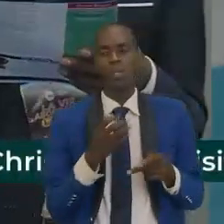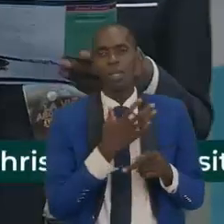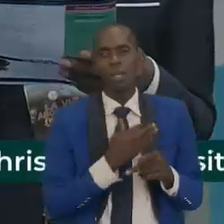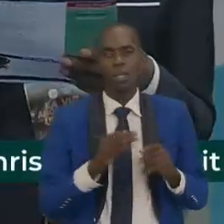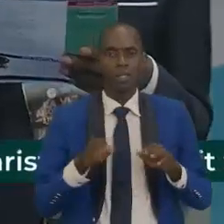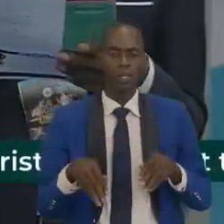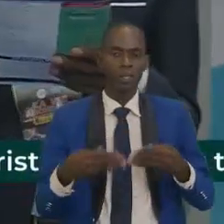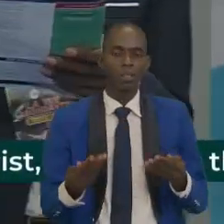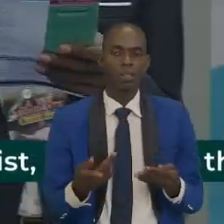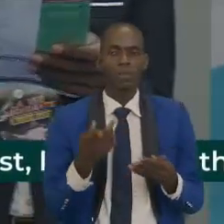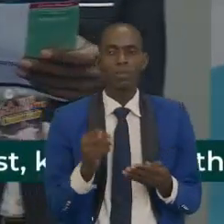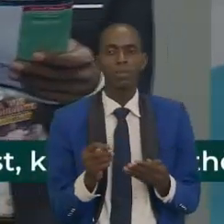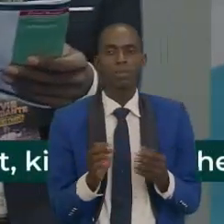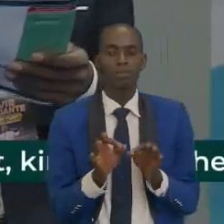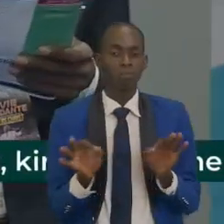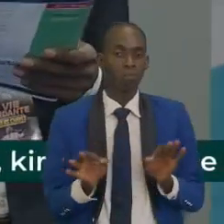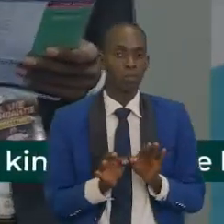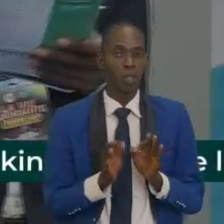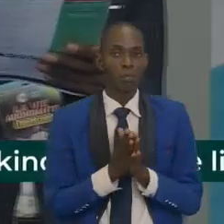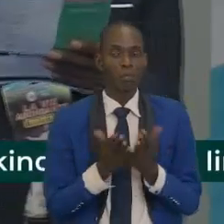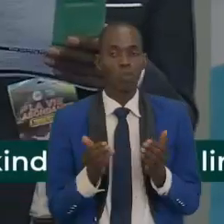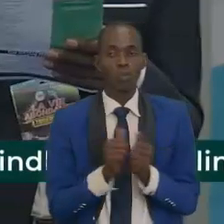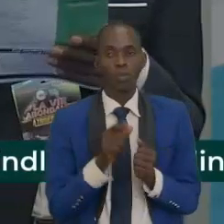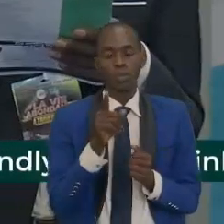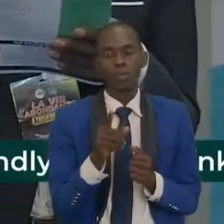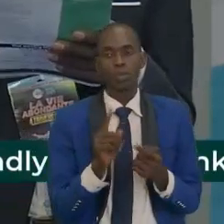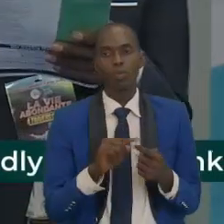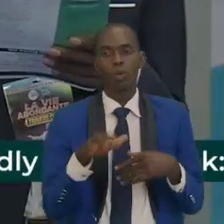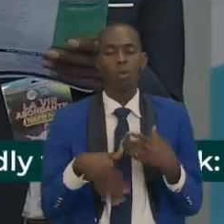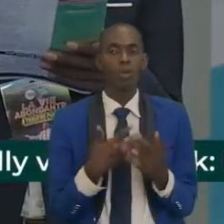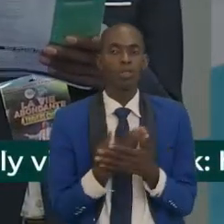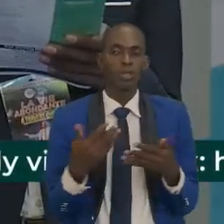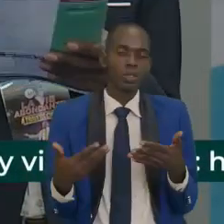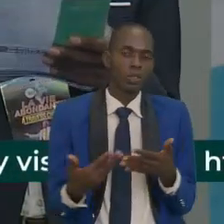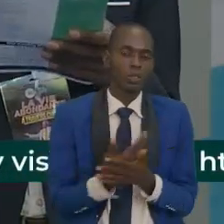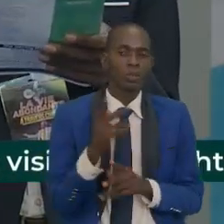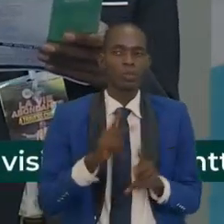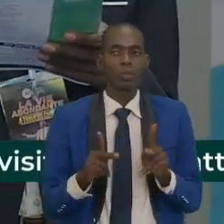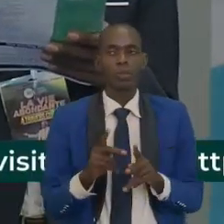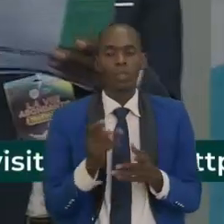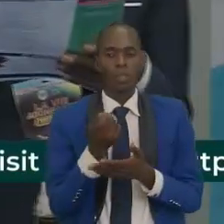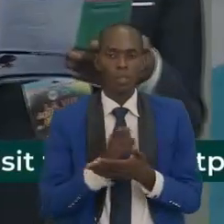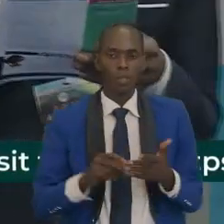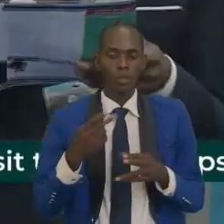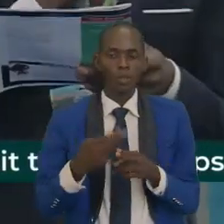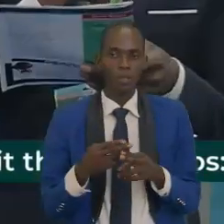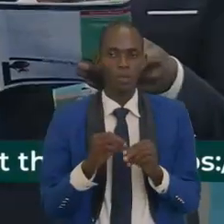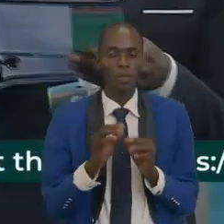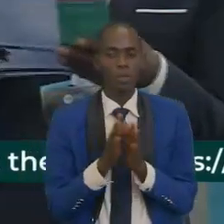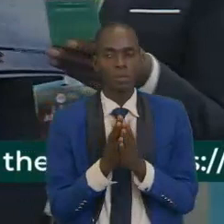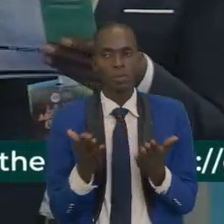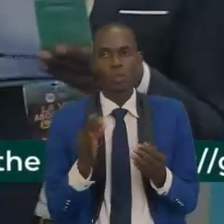the converts. And please, convert, make sure that you put all your address on the paper so that we can be able to identify